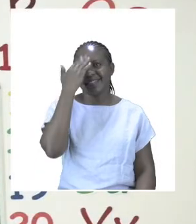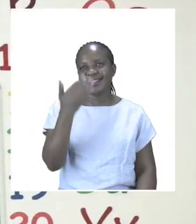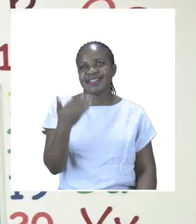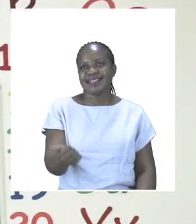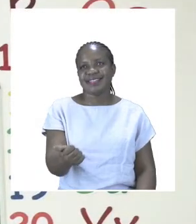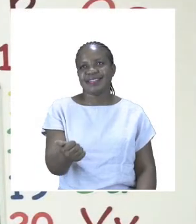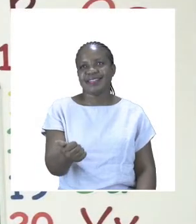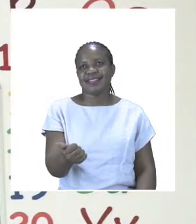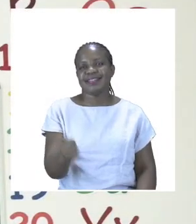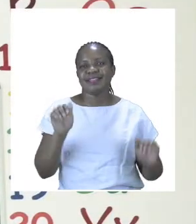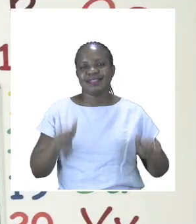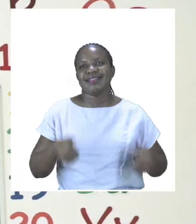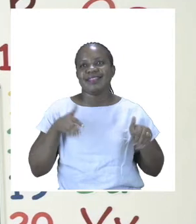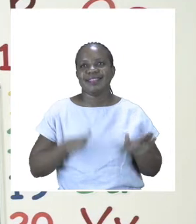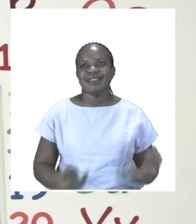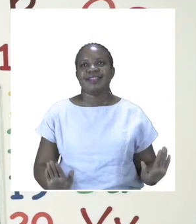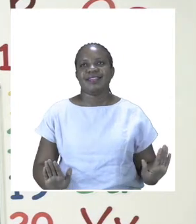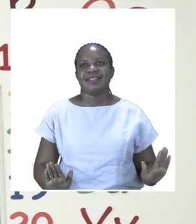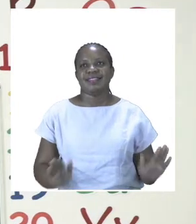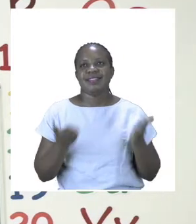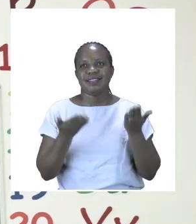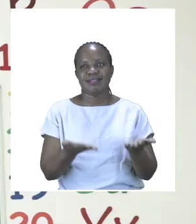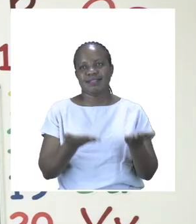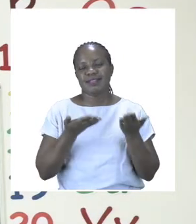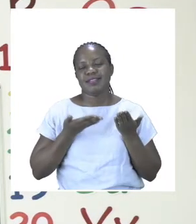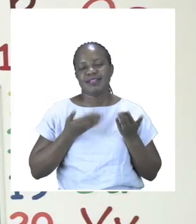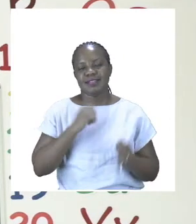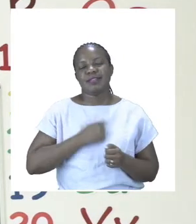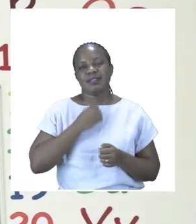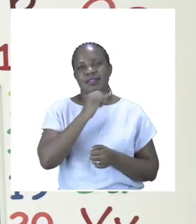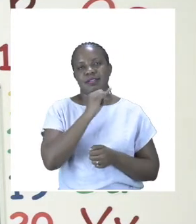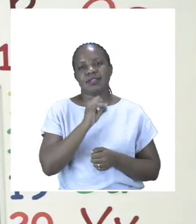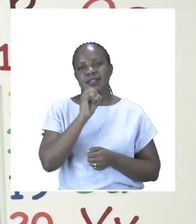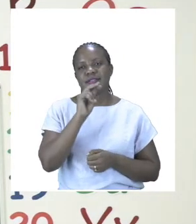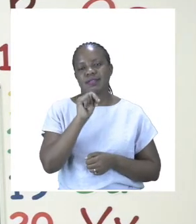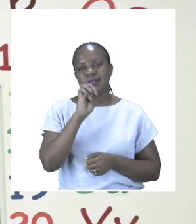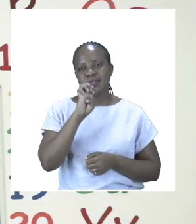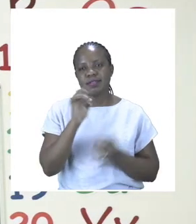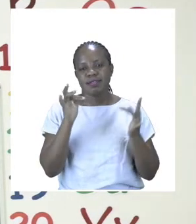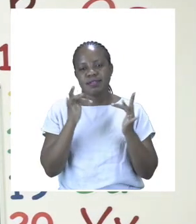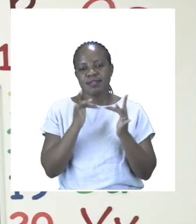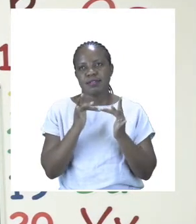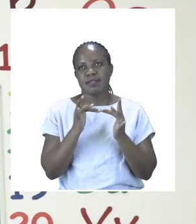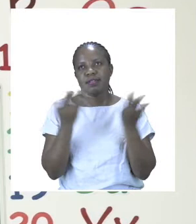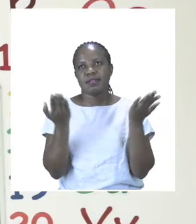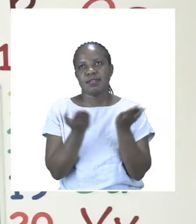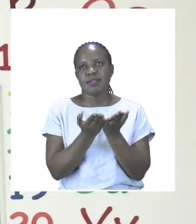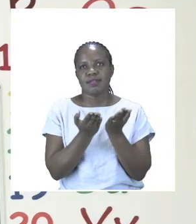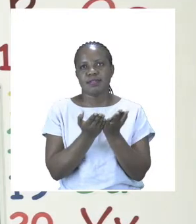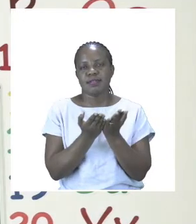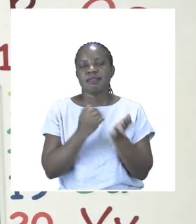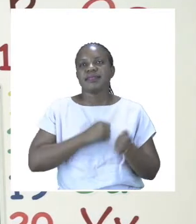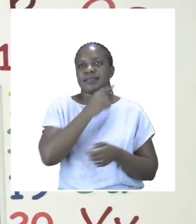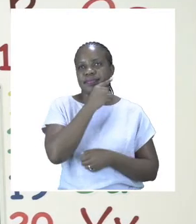Hello, boys and girls, and welcome to My Zone Online School. My name is Teacher Mutsa, and thank you